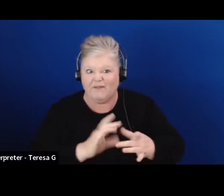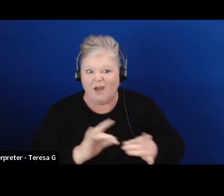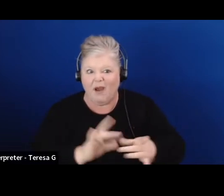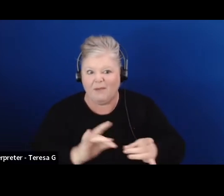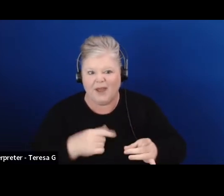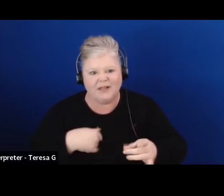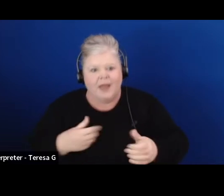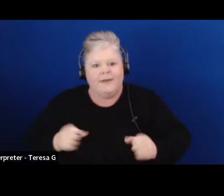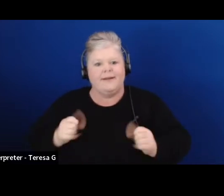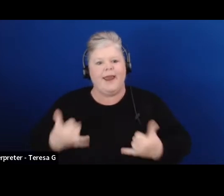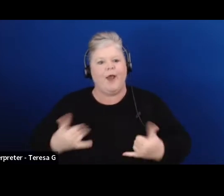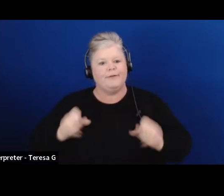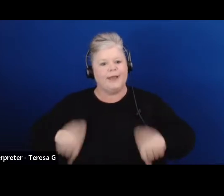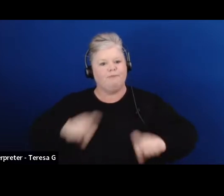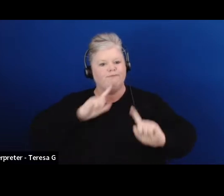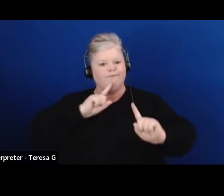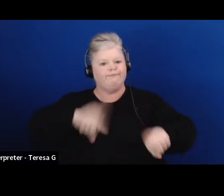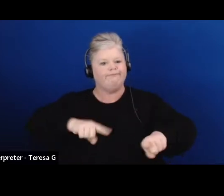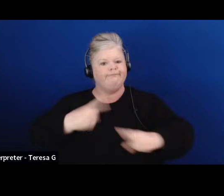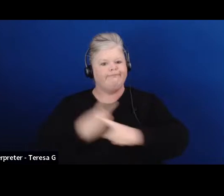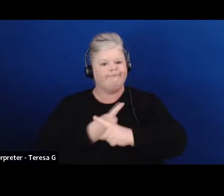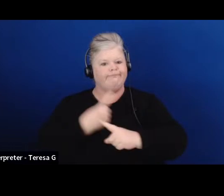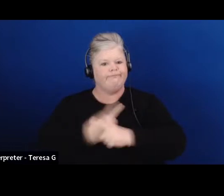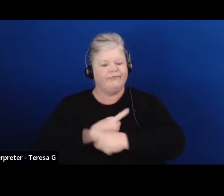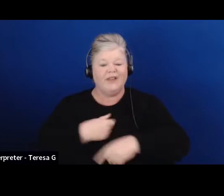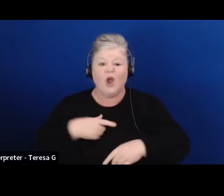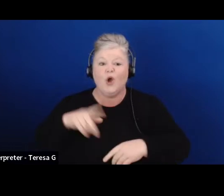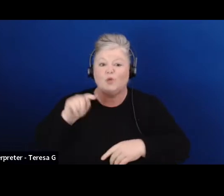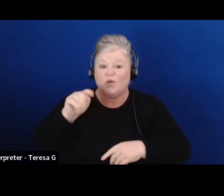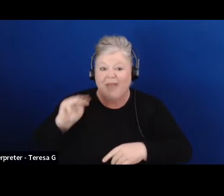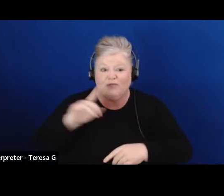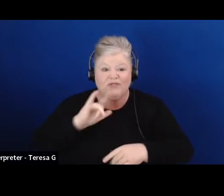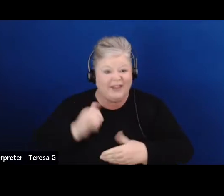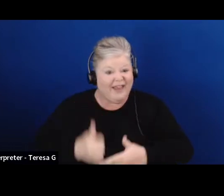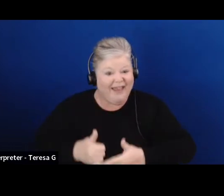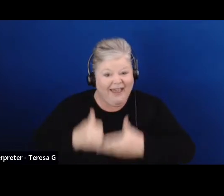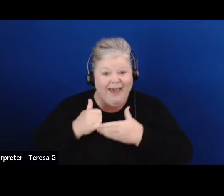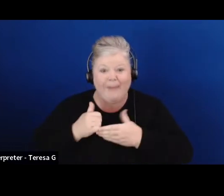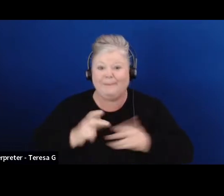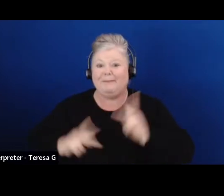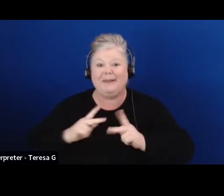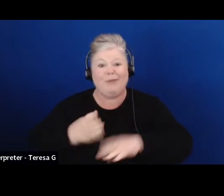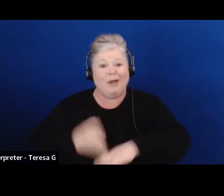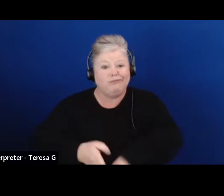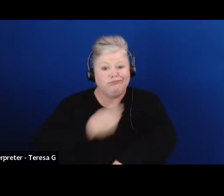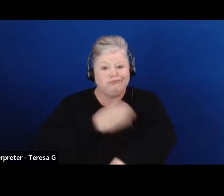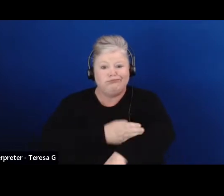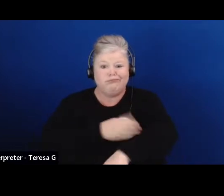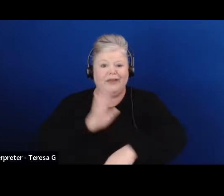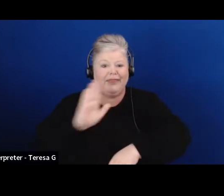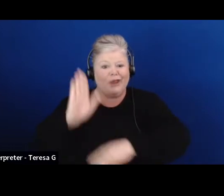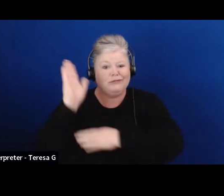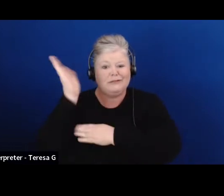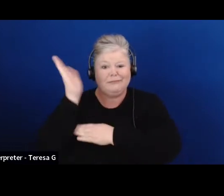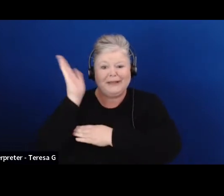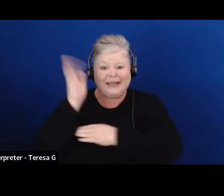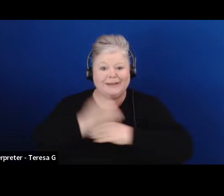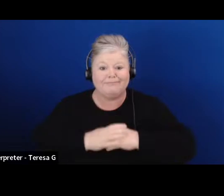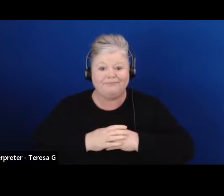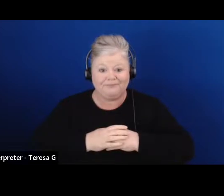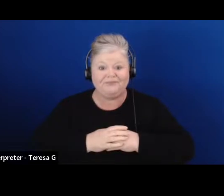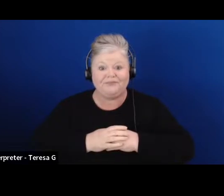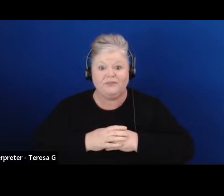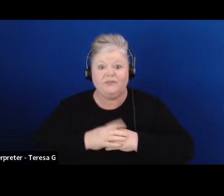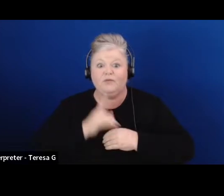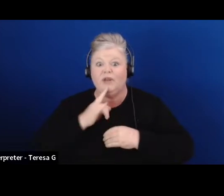Toastmasters helps members become better speakers through impromptu speaking exercises. Today, I would